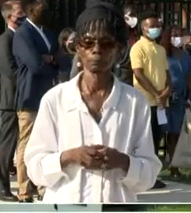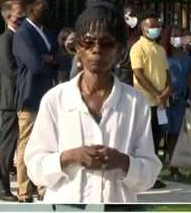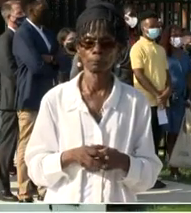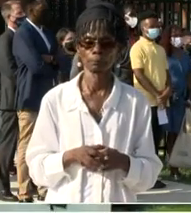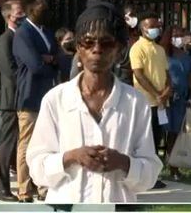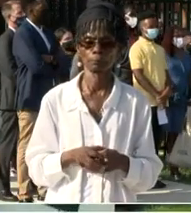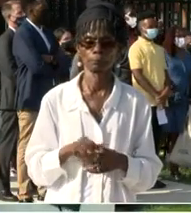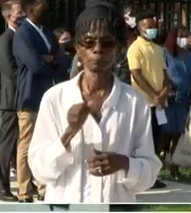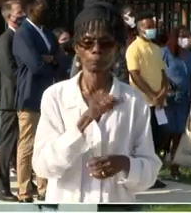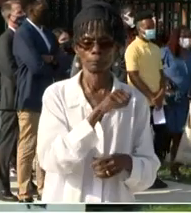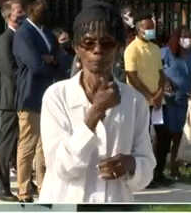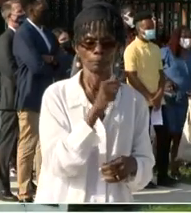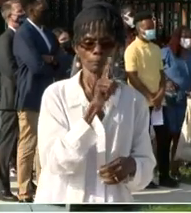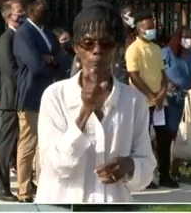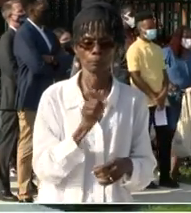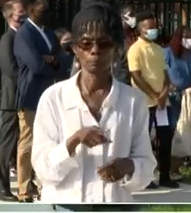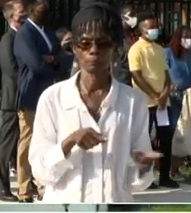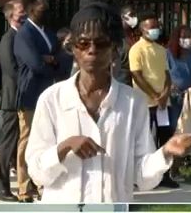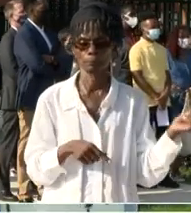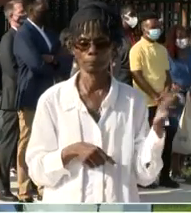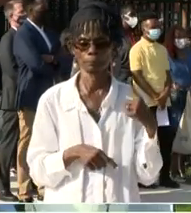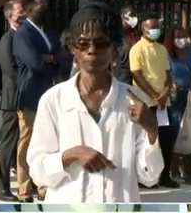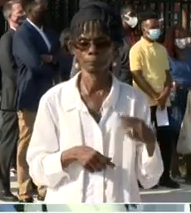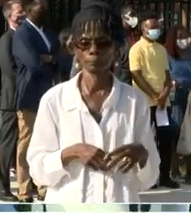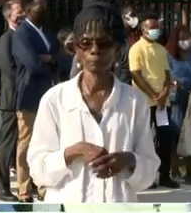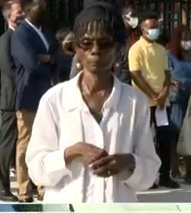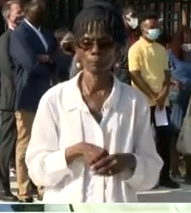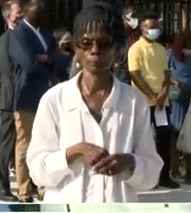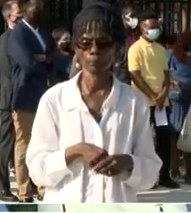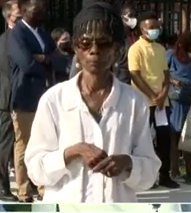Question? Oh, hold on, there's one here.